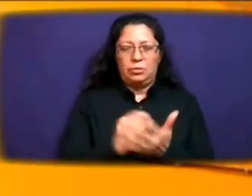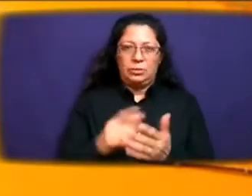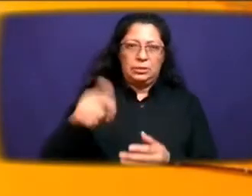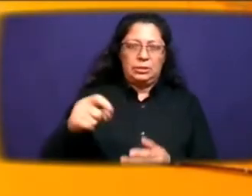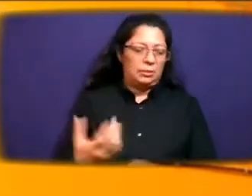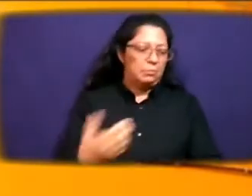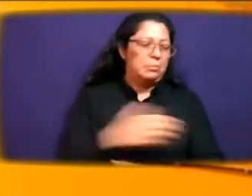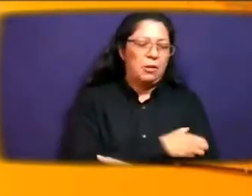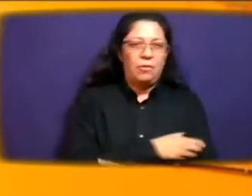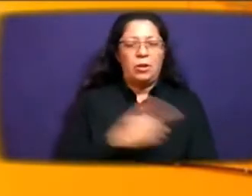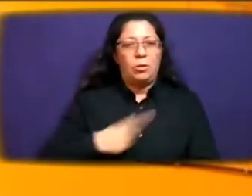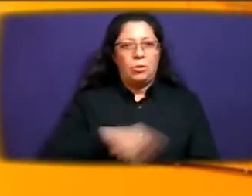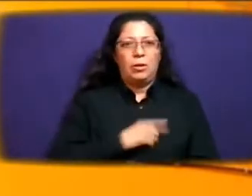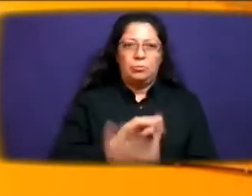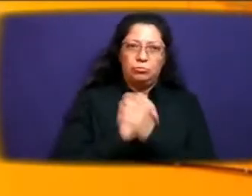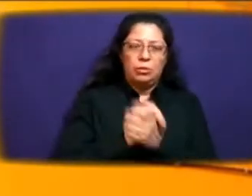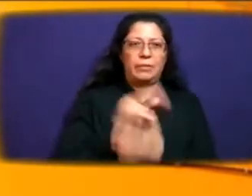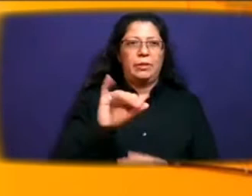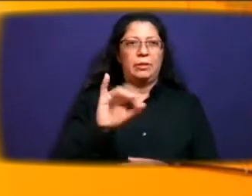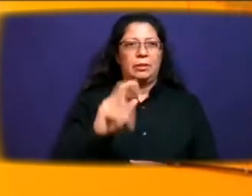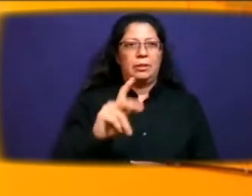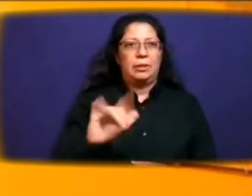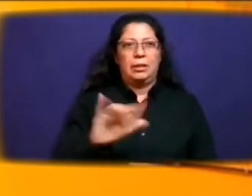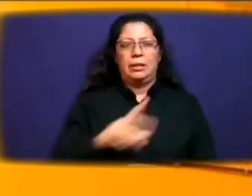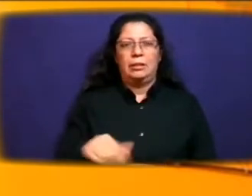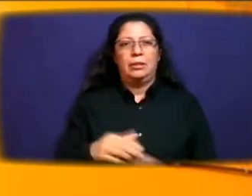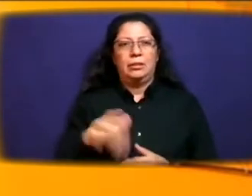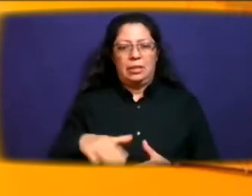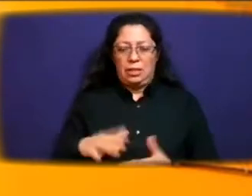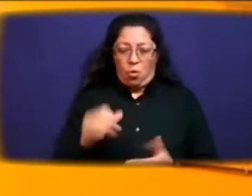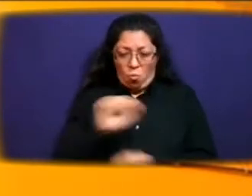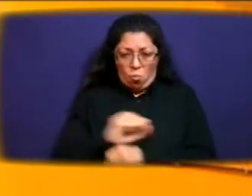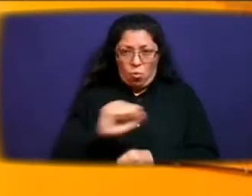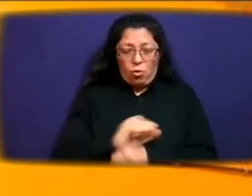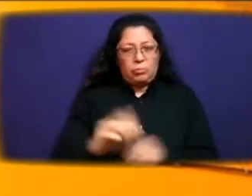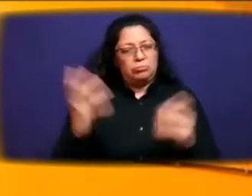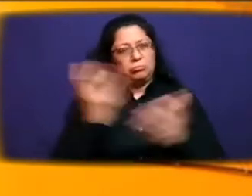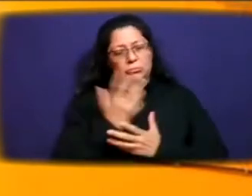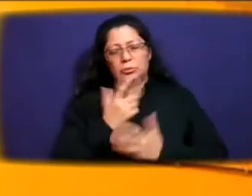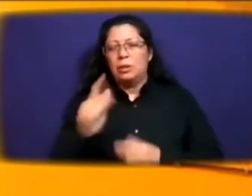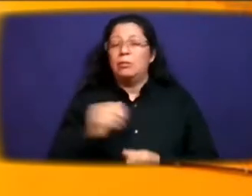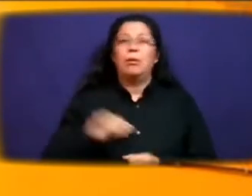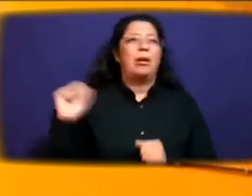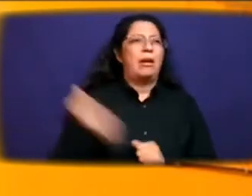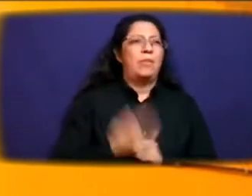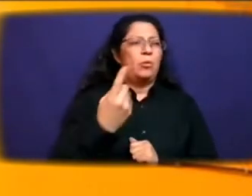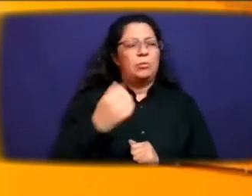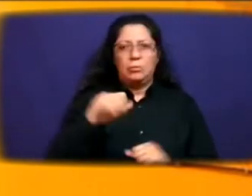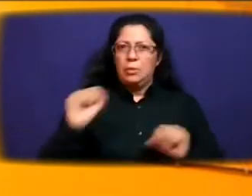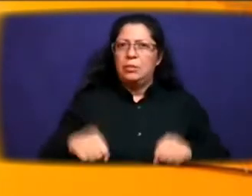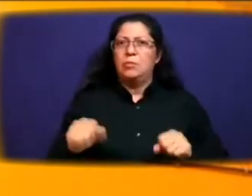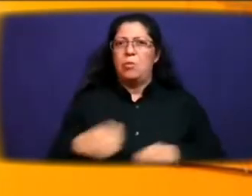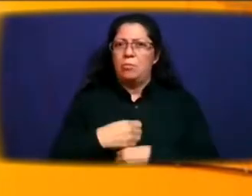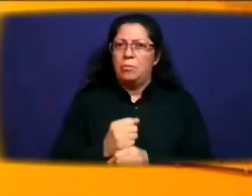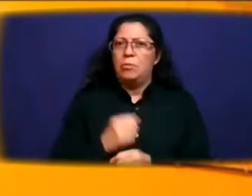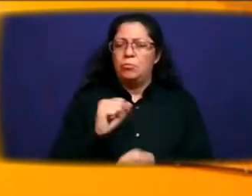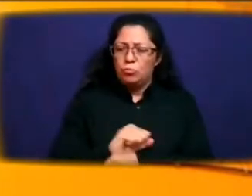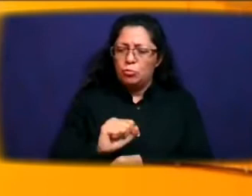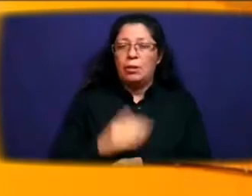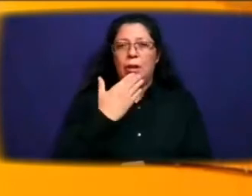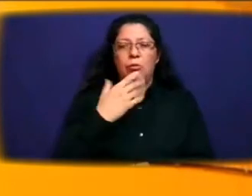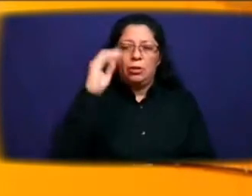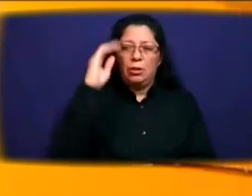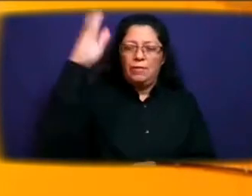We congratulate Vicky on the creation of this outstanding work, as well as all the folks who have made it possible. Thank you to Innovations in